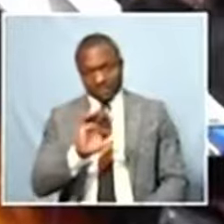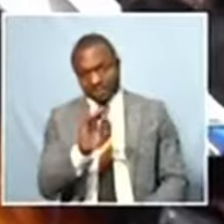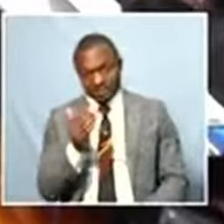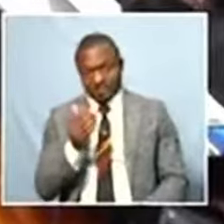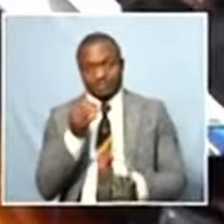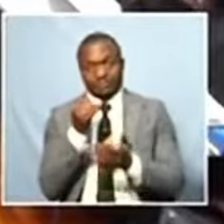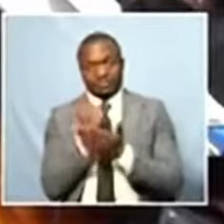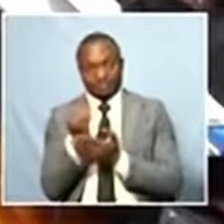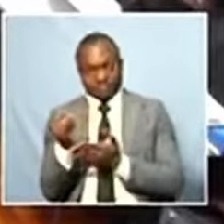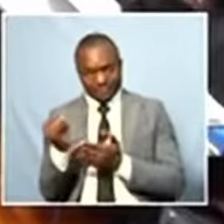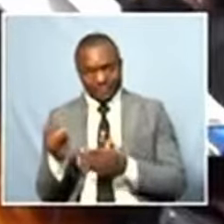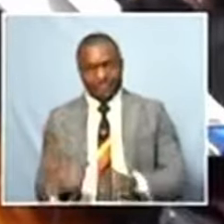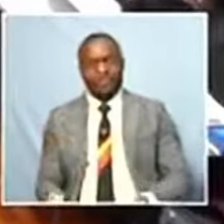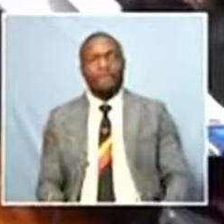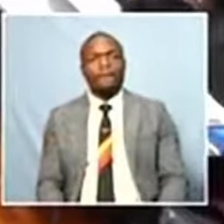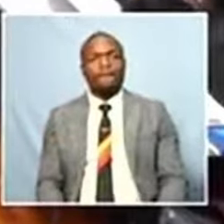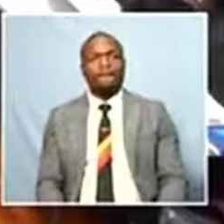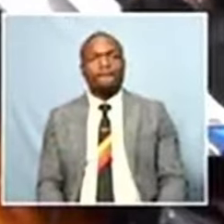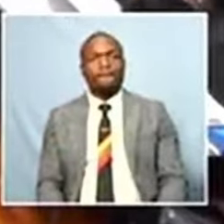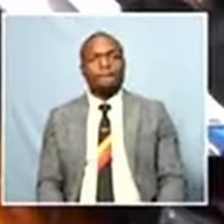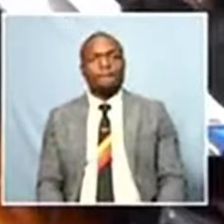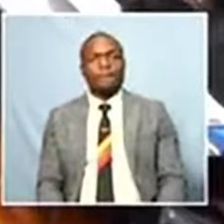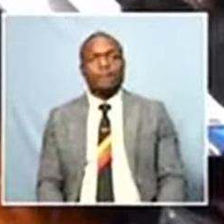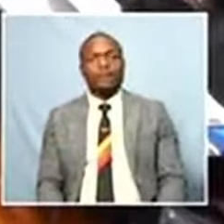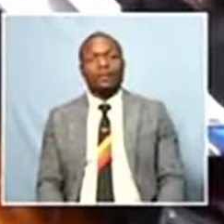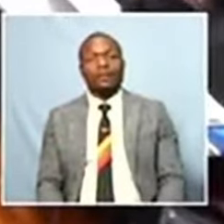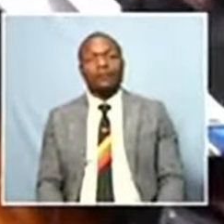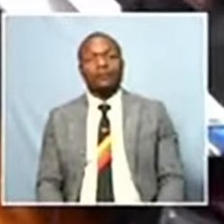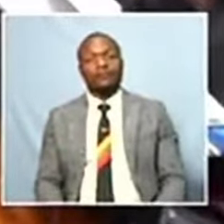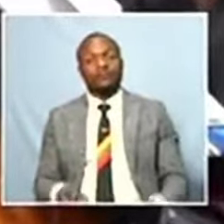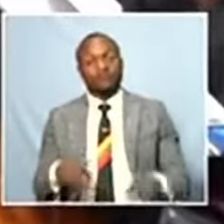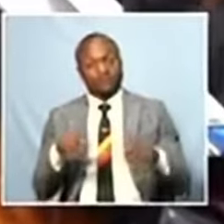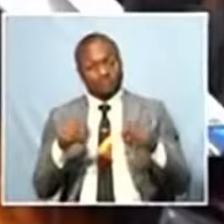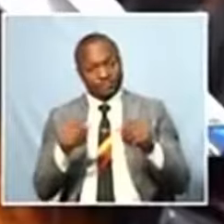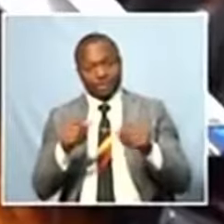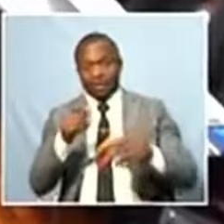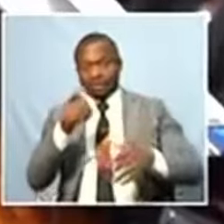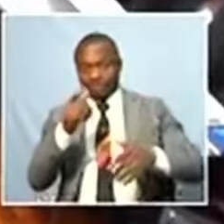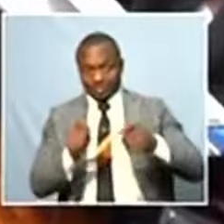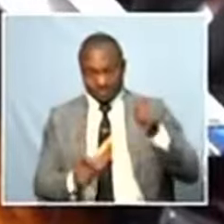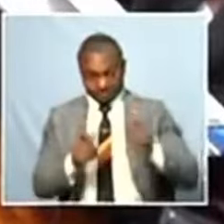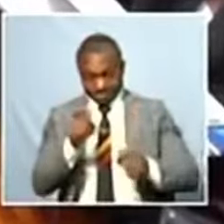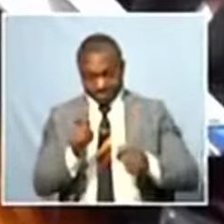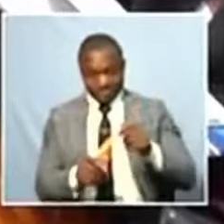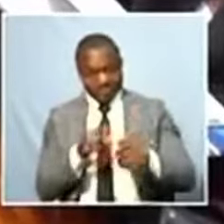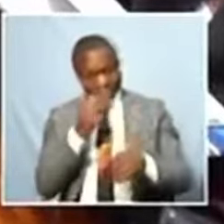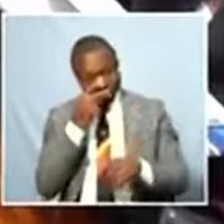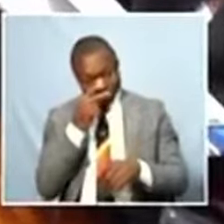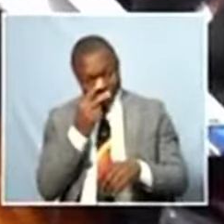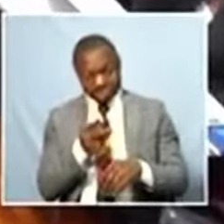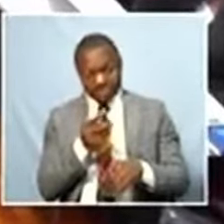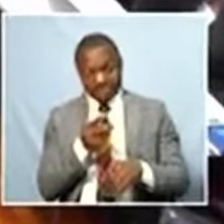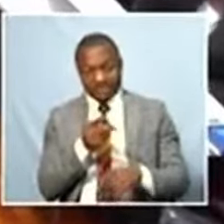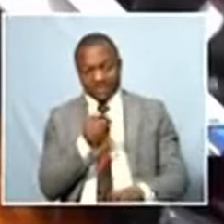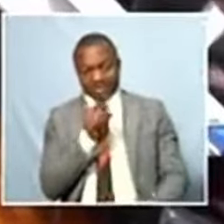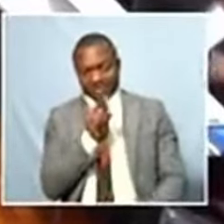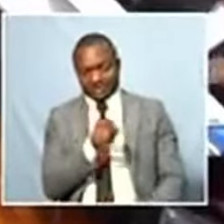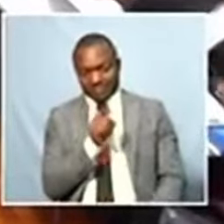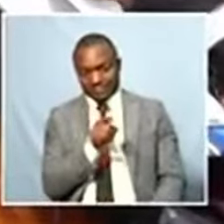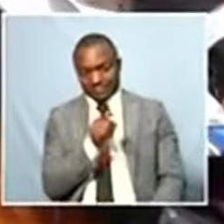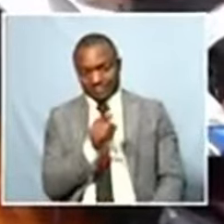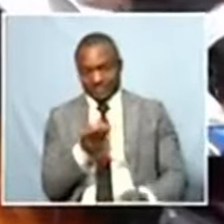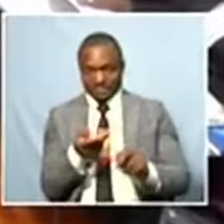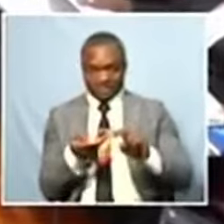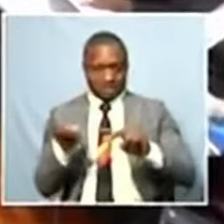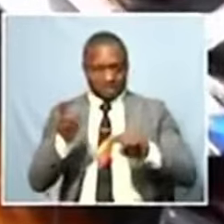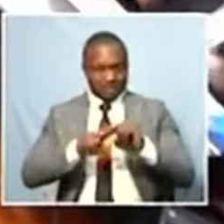of the powdered milk. If you look at the motive for that increase